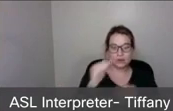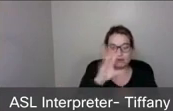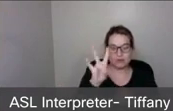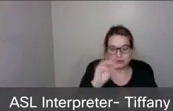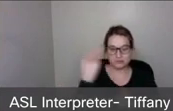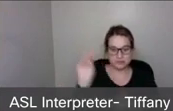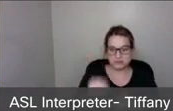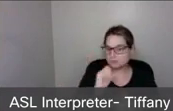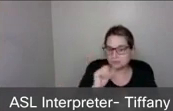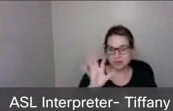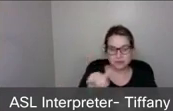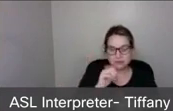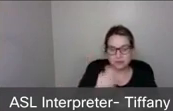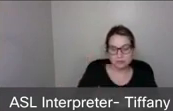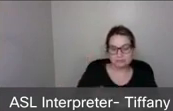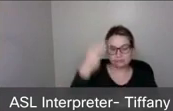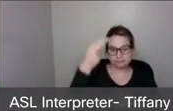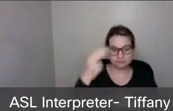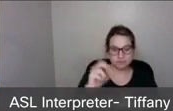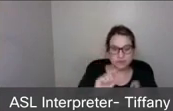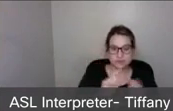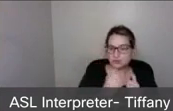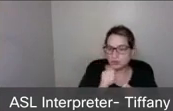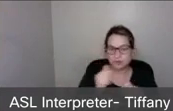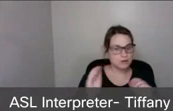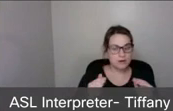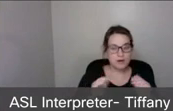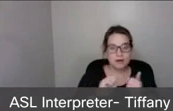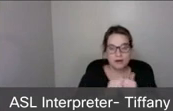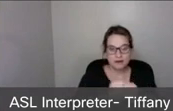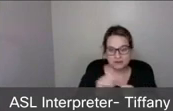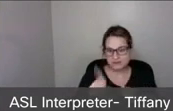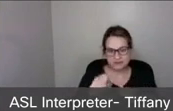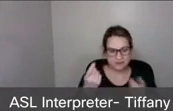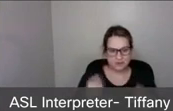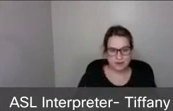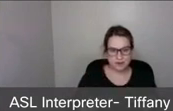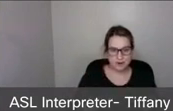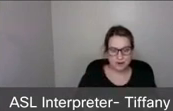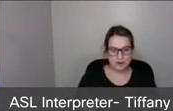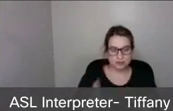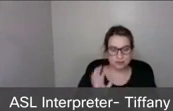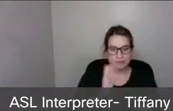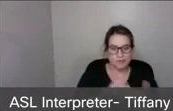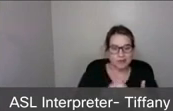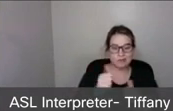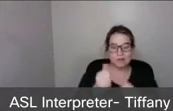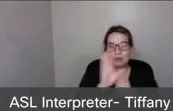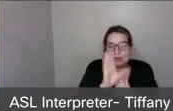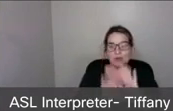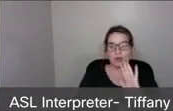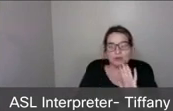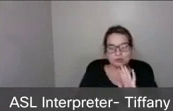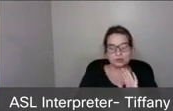simply too high. The district is not competitive, and that didn't need to happen in order to accommodate the other constitutional